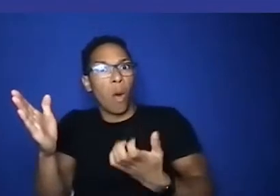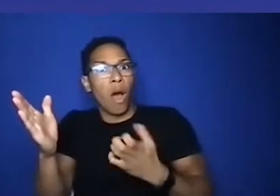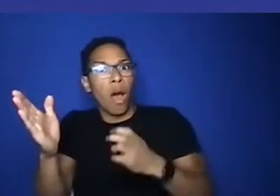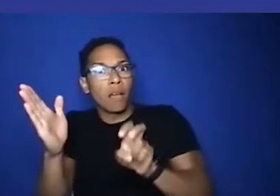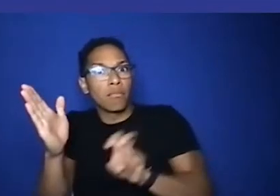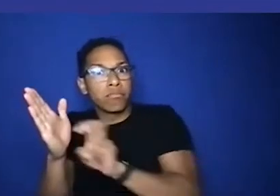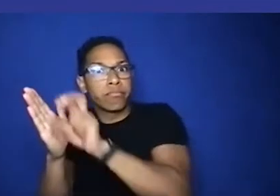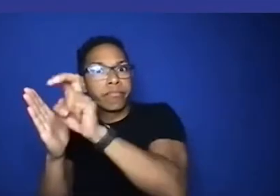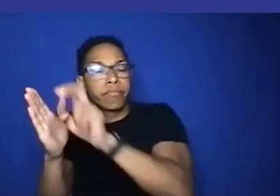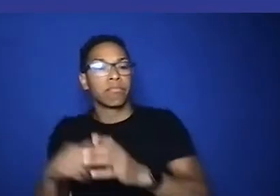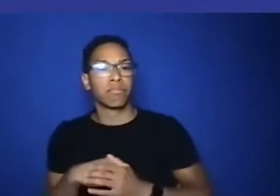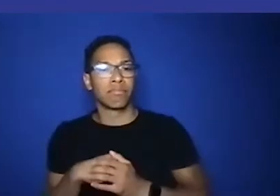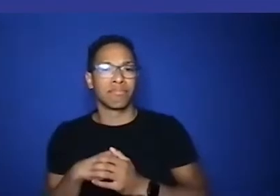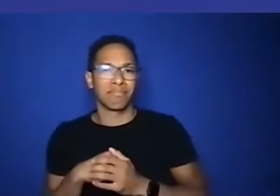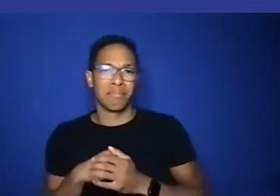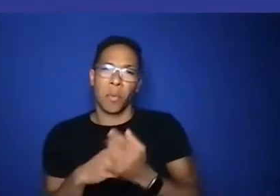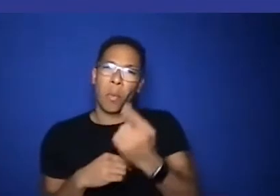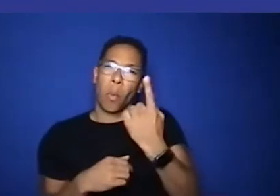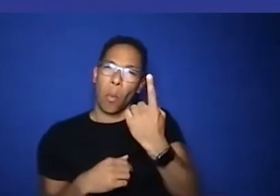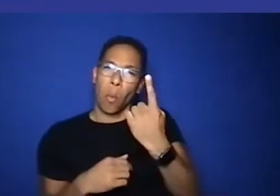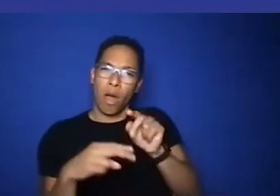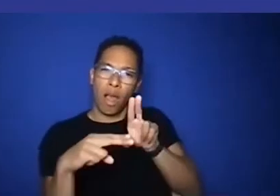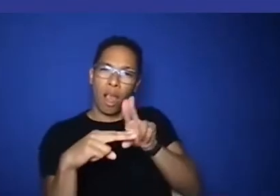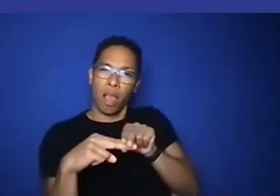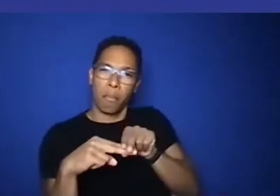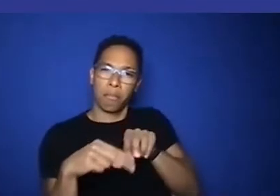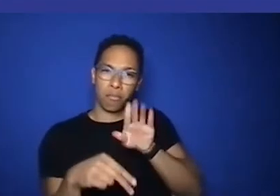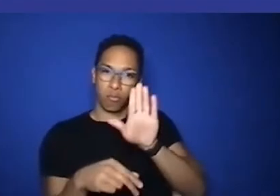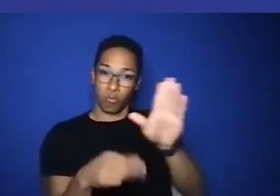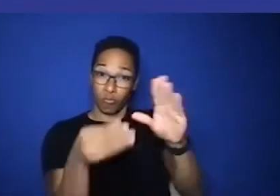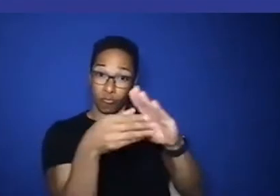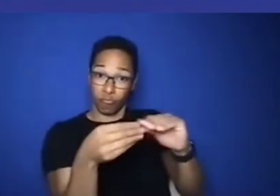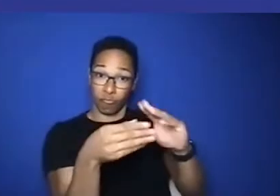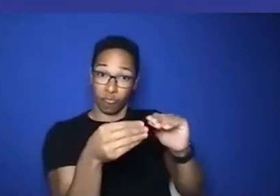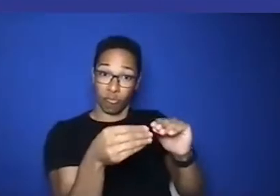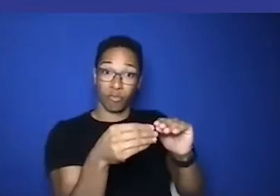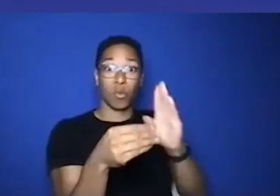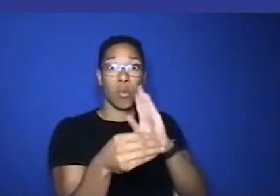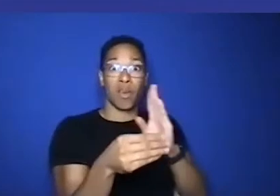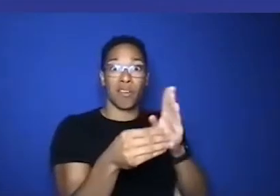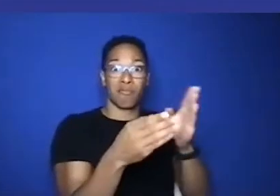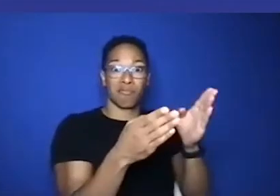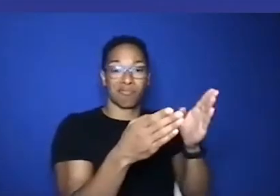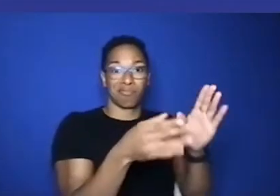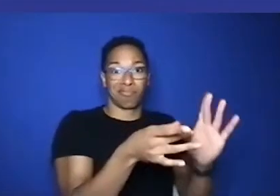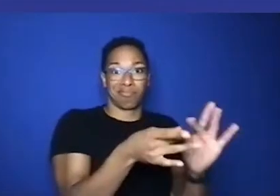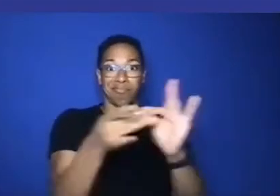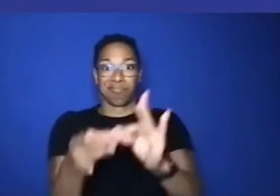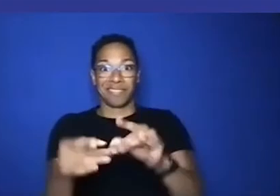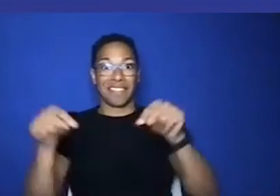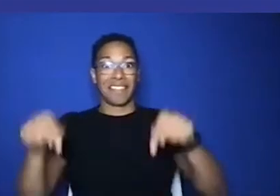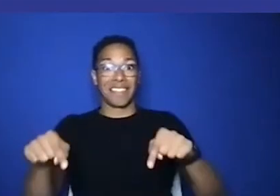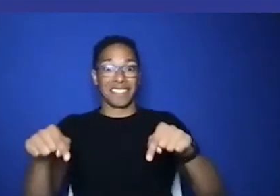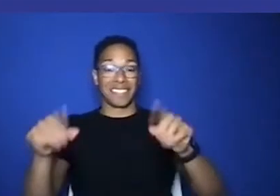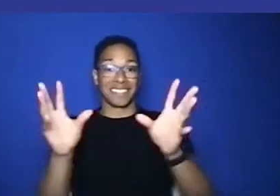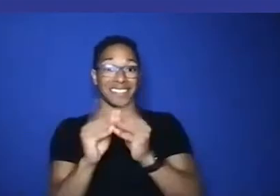pick up on one thing that you said and just tie it a little bit into the title of this session, which